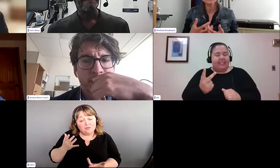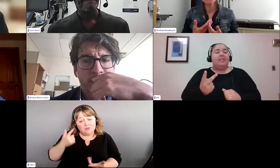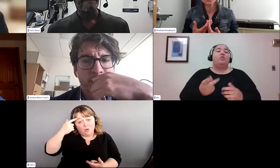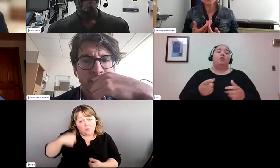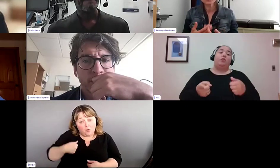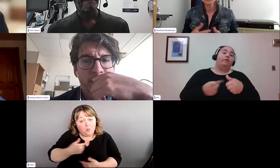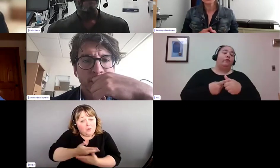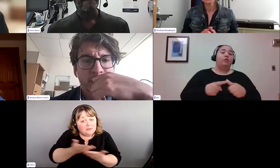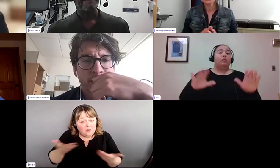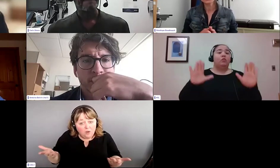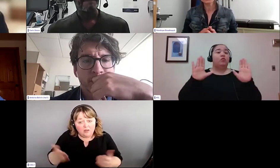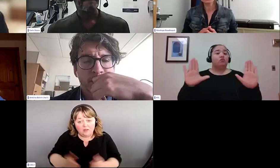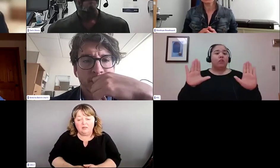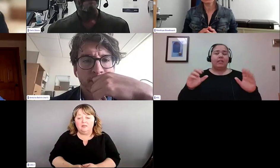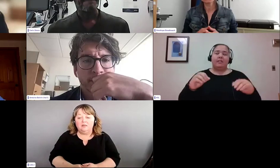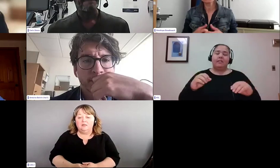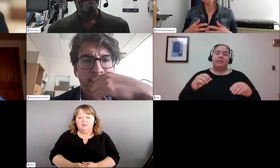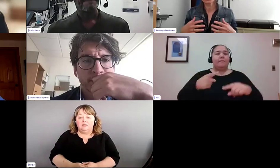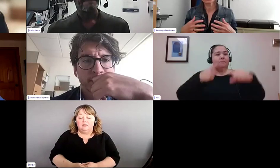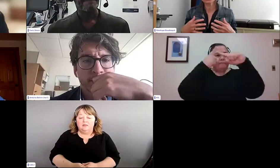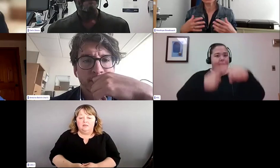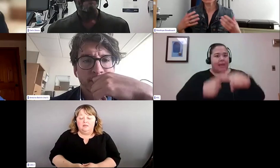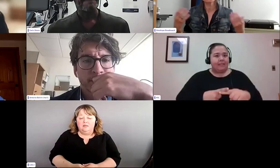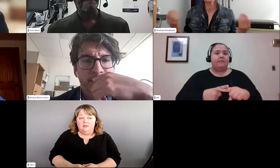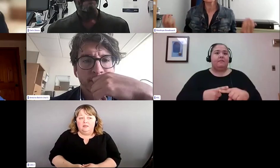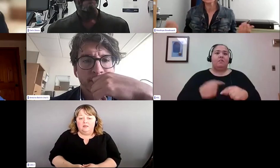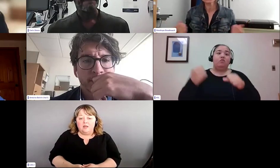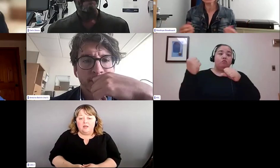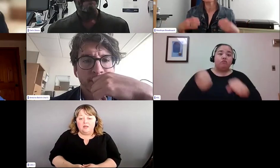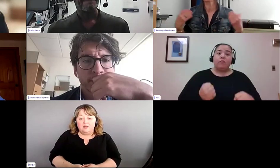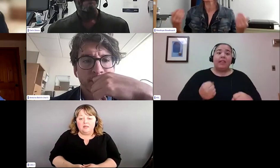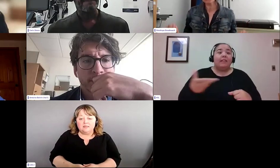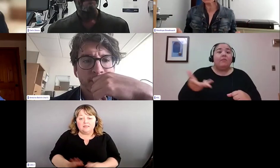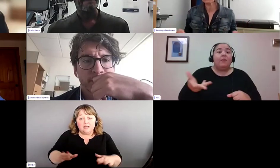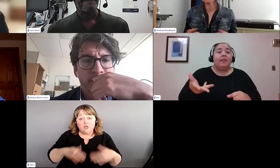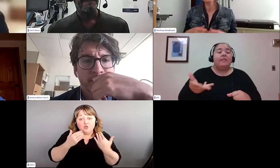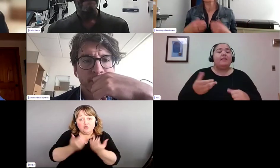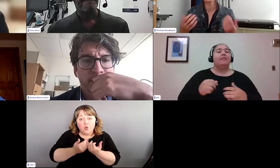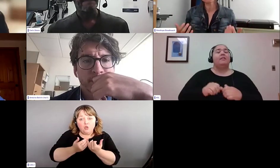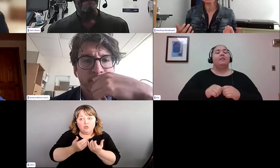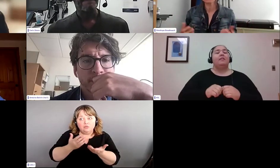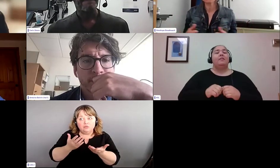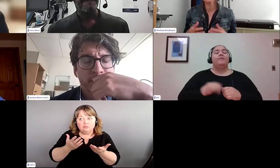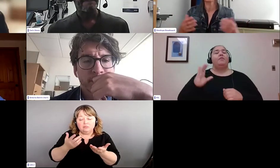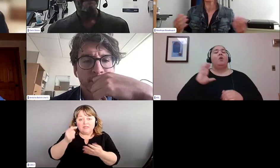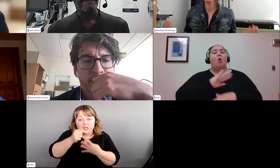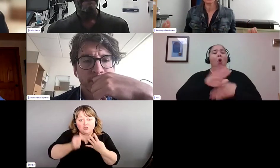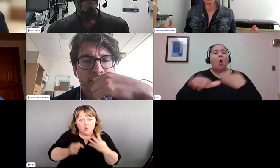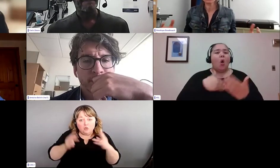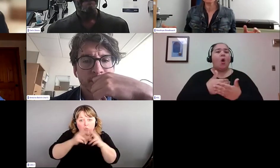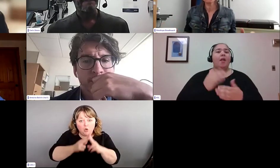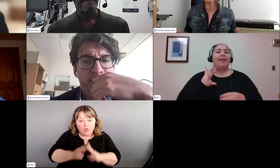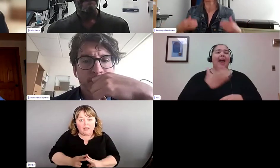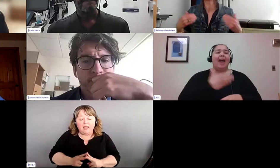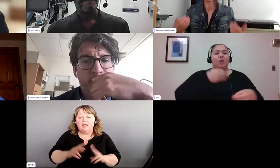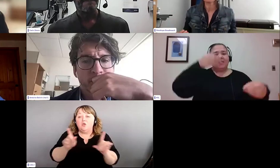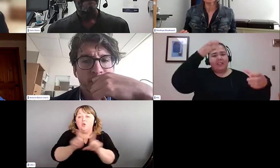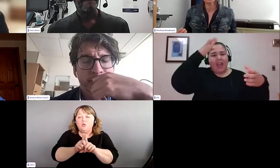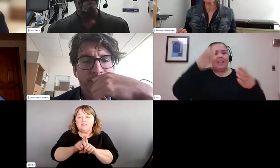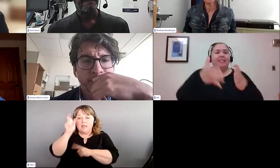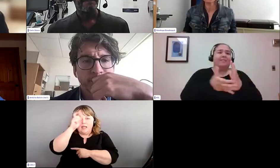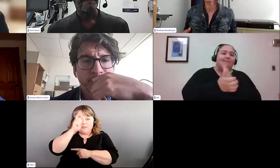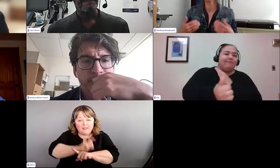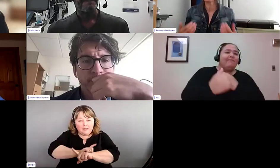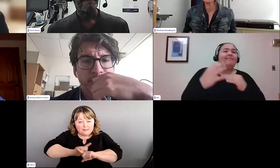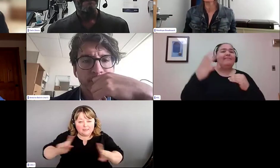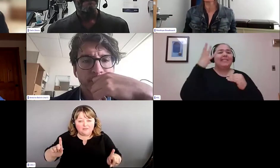great strength of this team is all our knowledge, our competencies, our